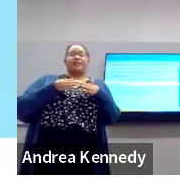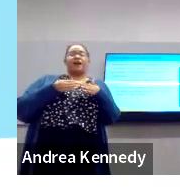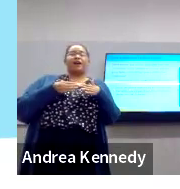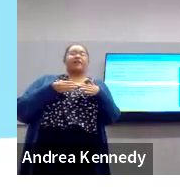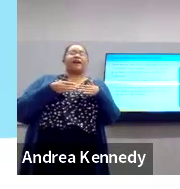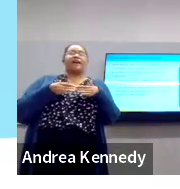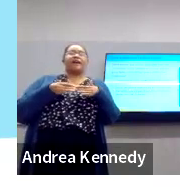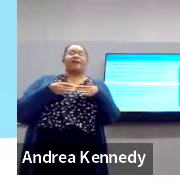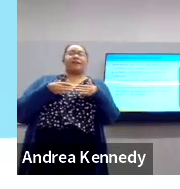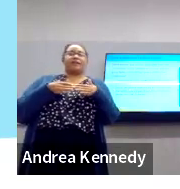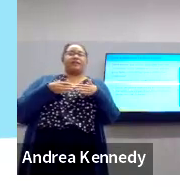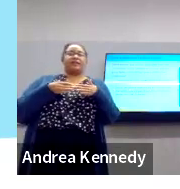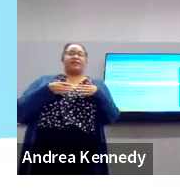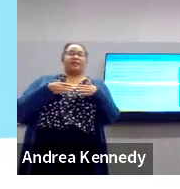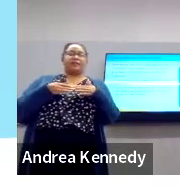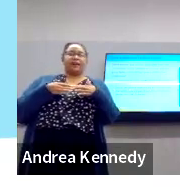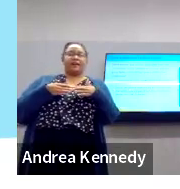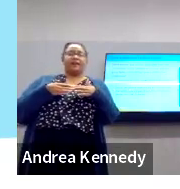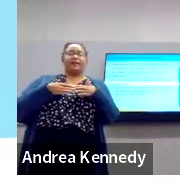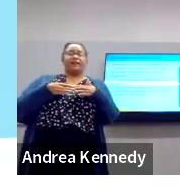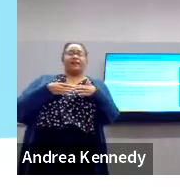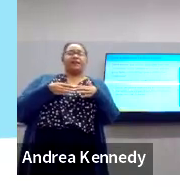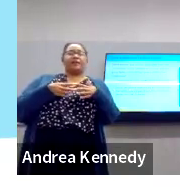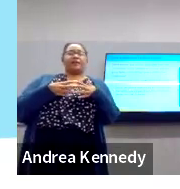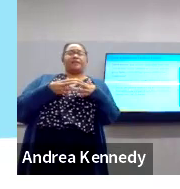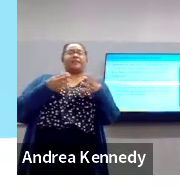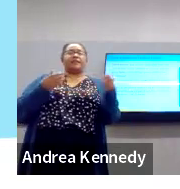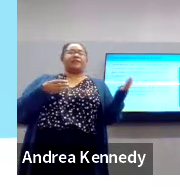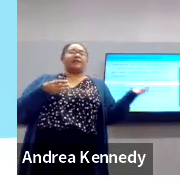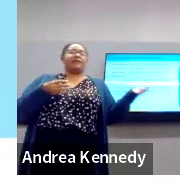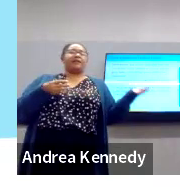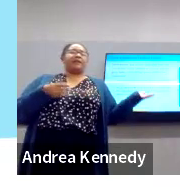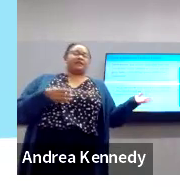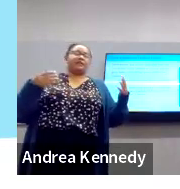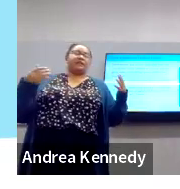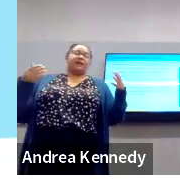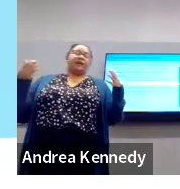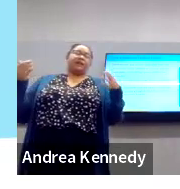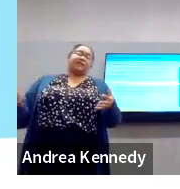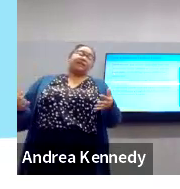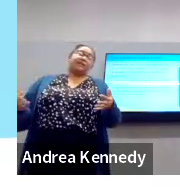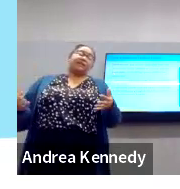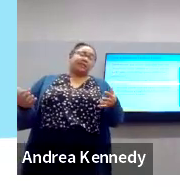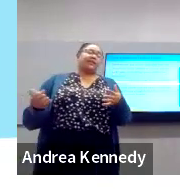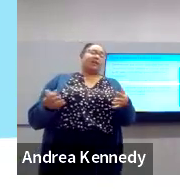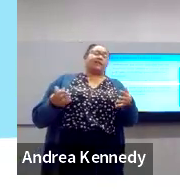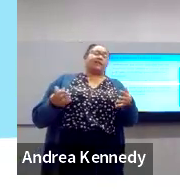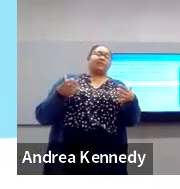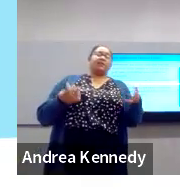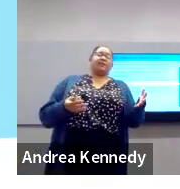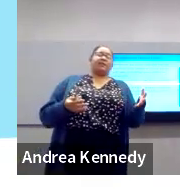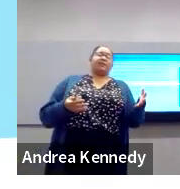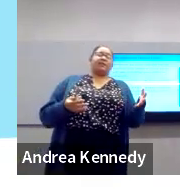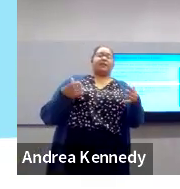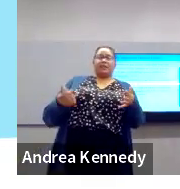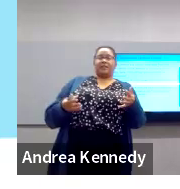And they're actually not allowed under the CSFRA. So the CSFRA, which is our rent stabilization law,